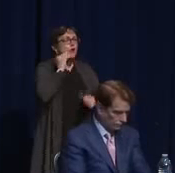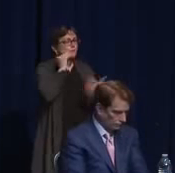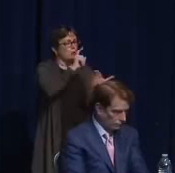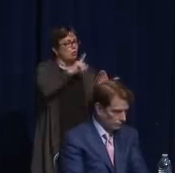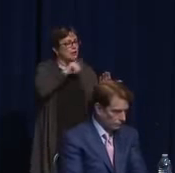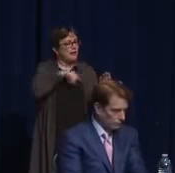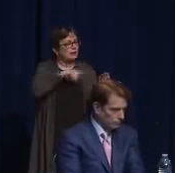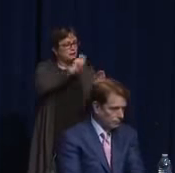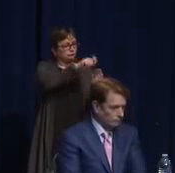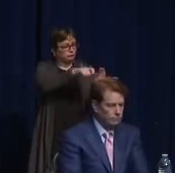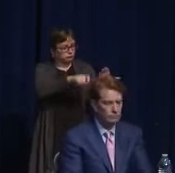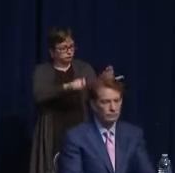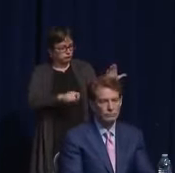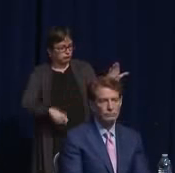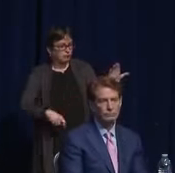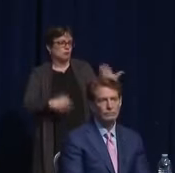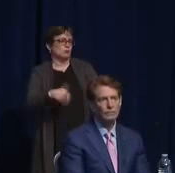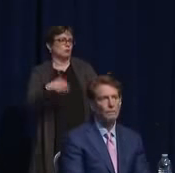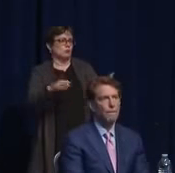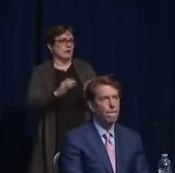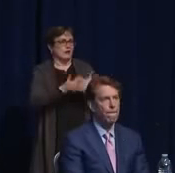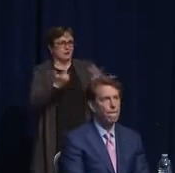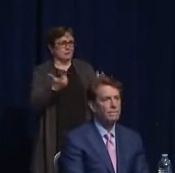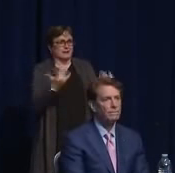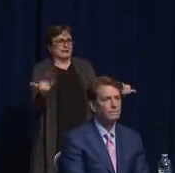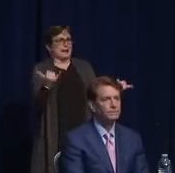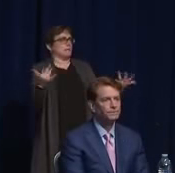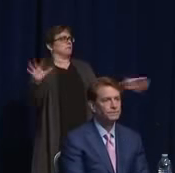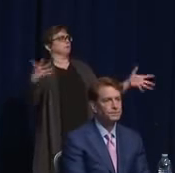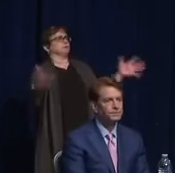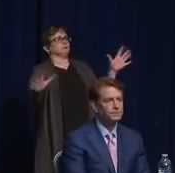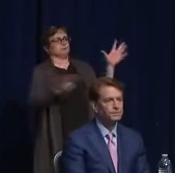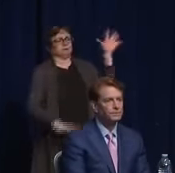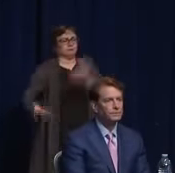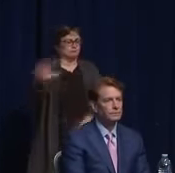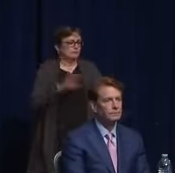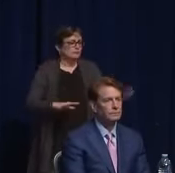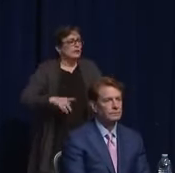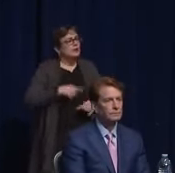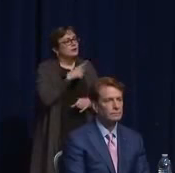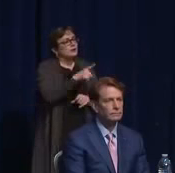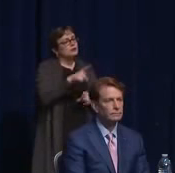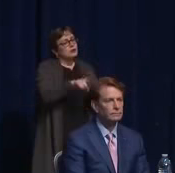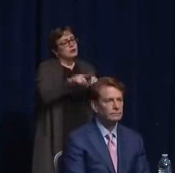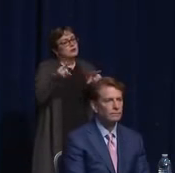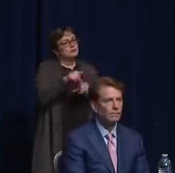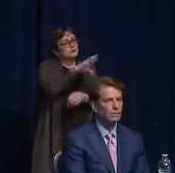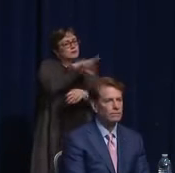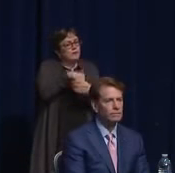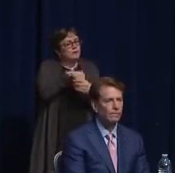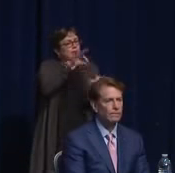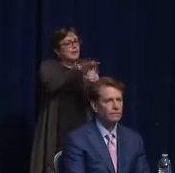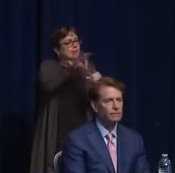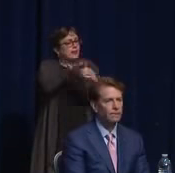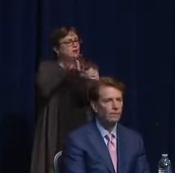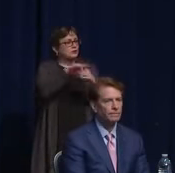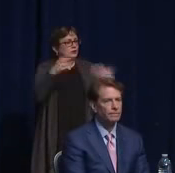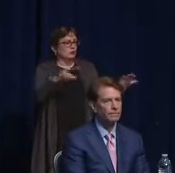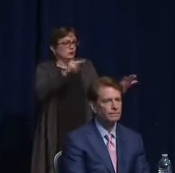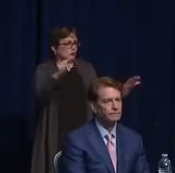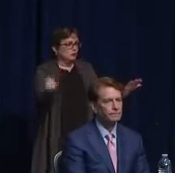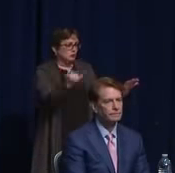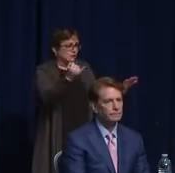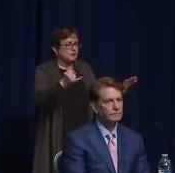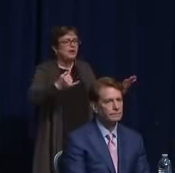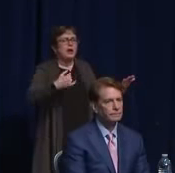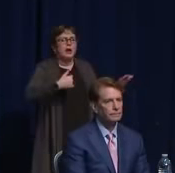mentioned, and certainly she oversees elections in our state. I mentioned some of the steps earlier that we are taking, and would love to